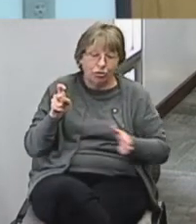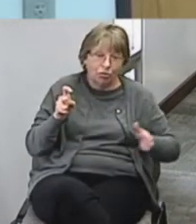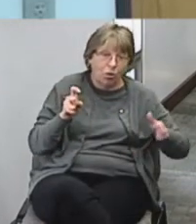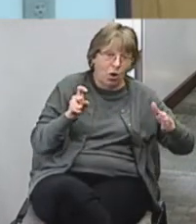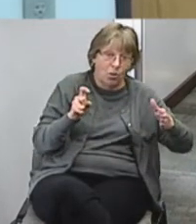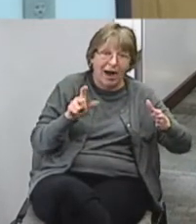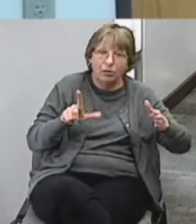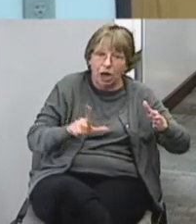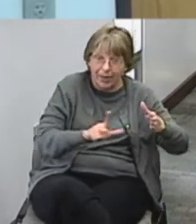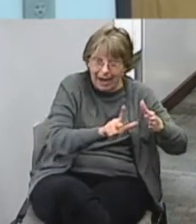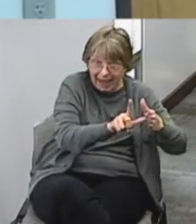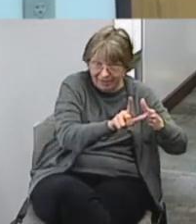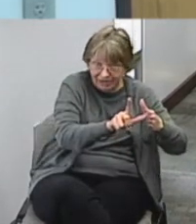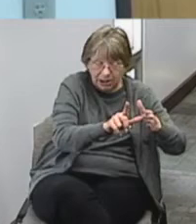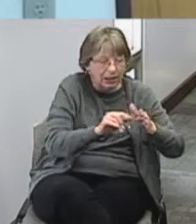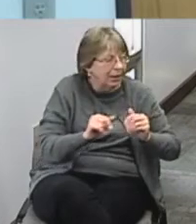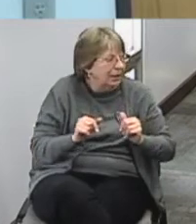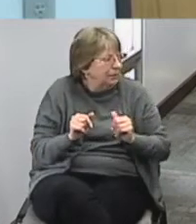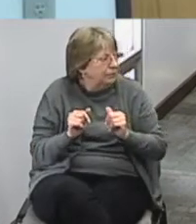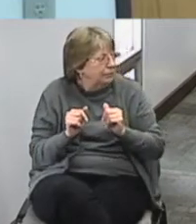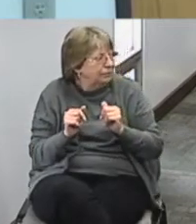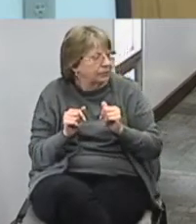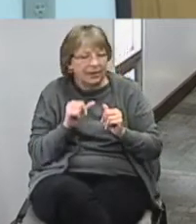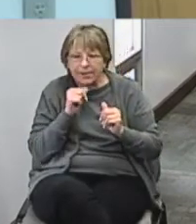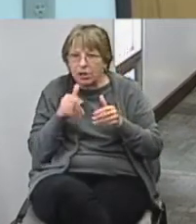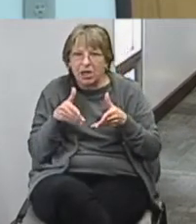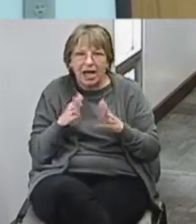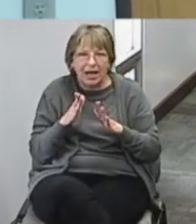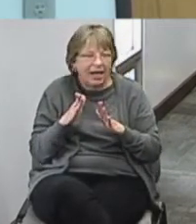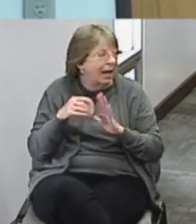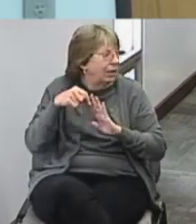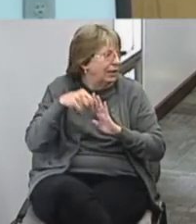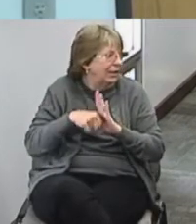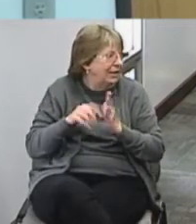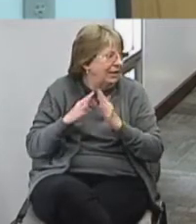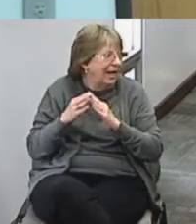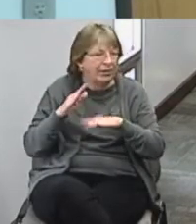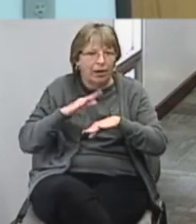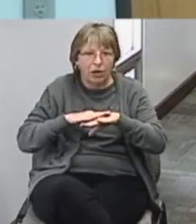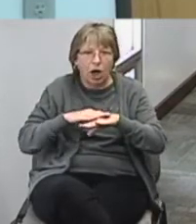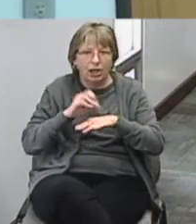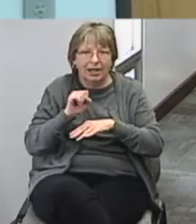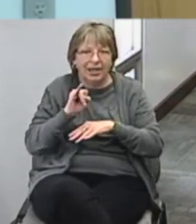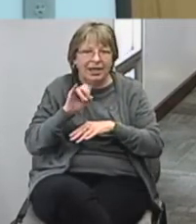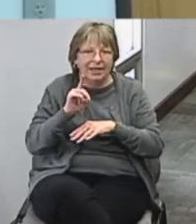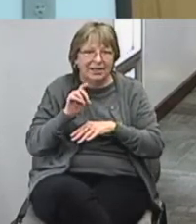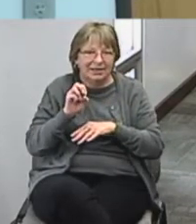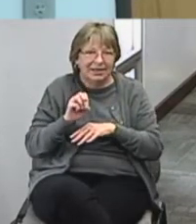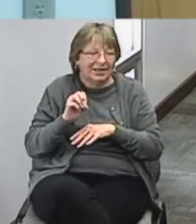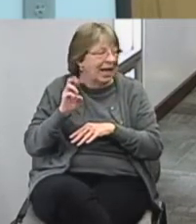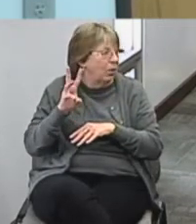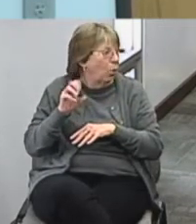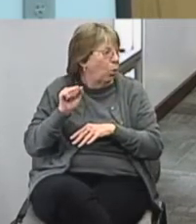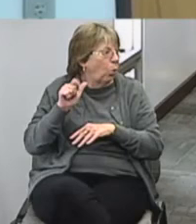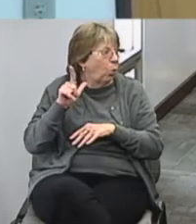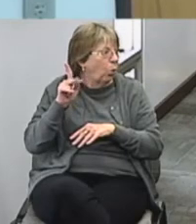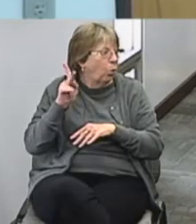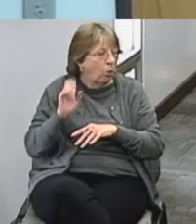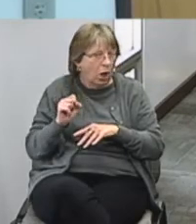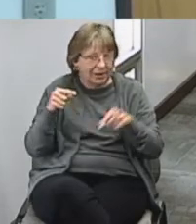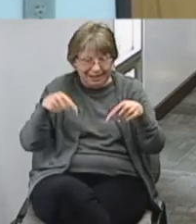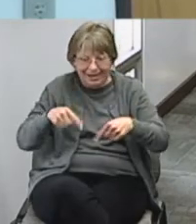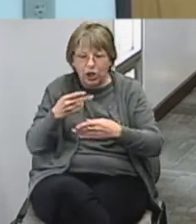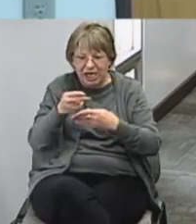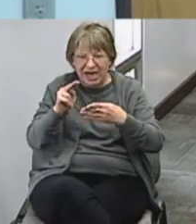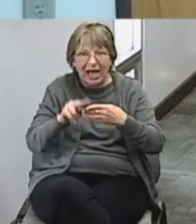think I know they're not allowed in the downtown on the sidewalks. That is by ordinance. But I think that